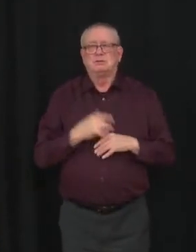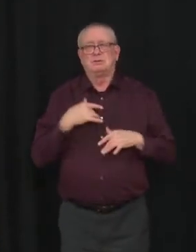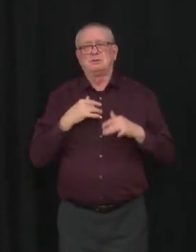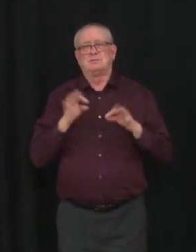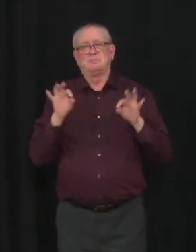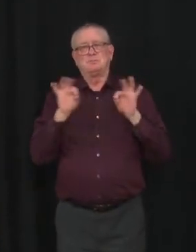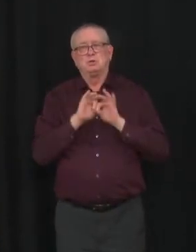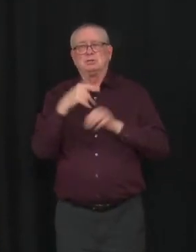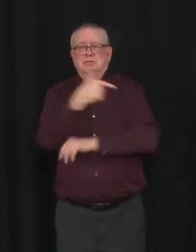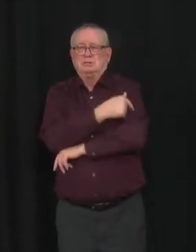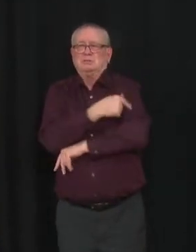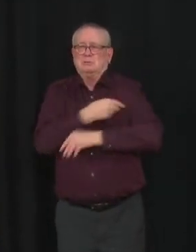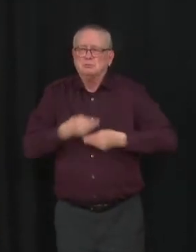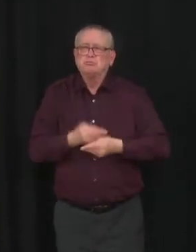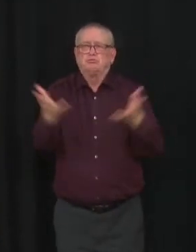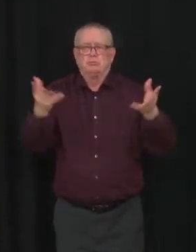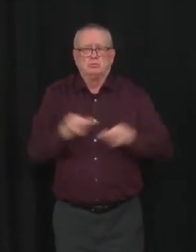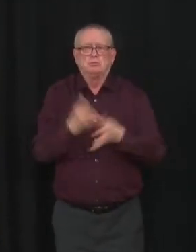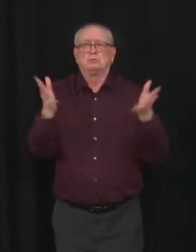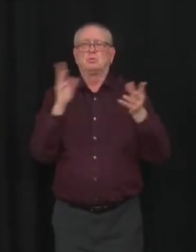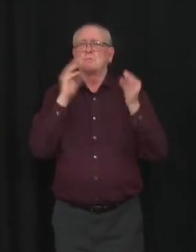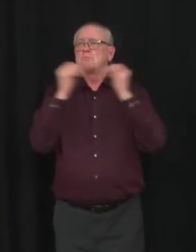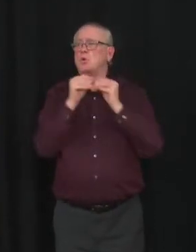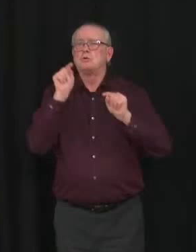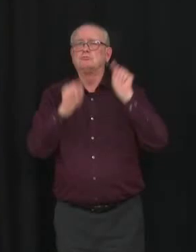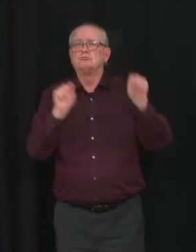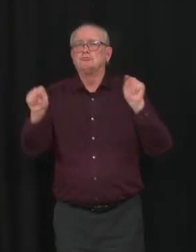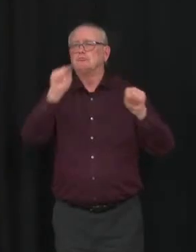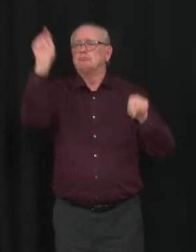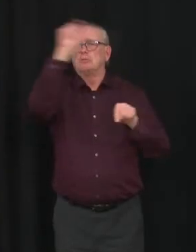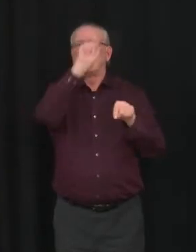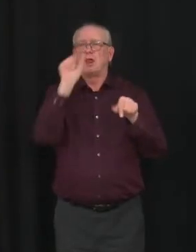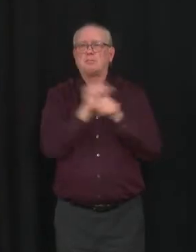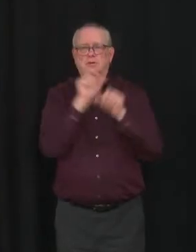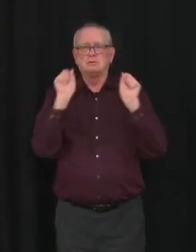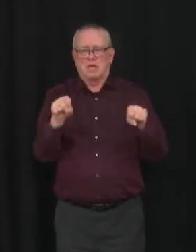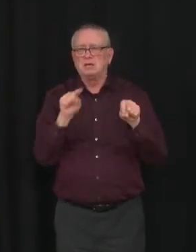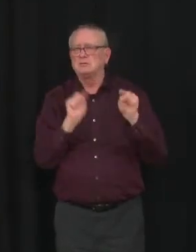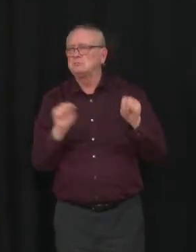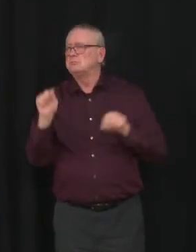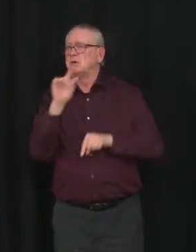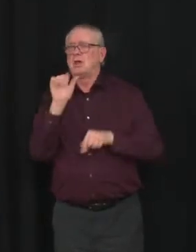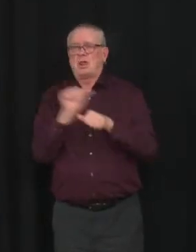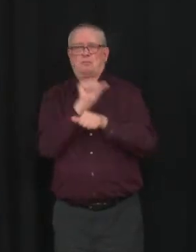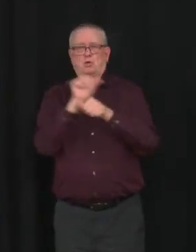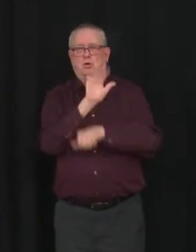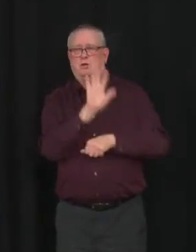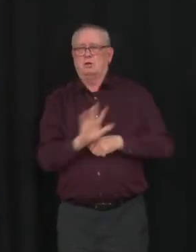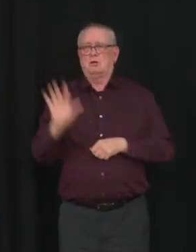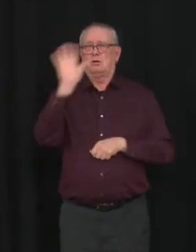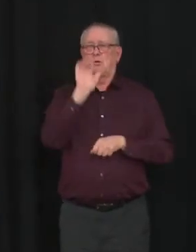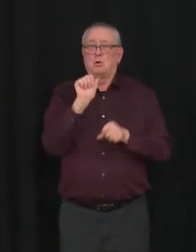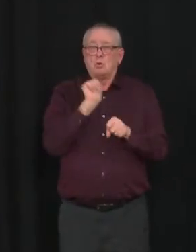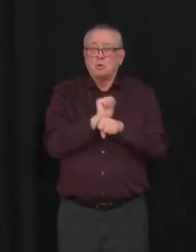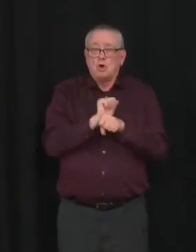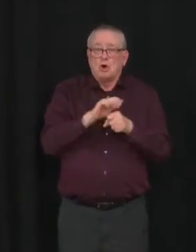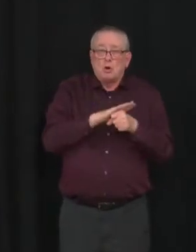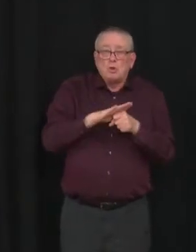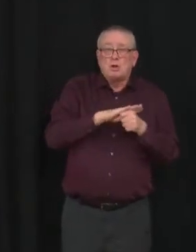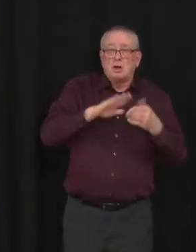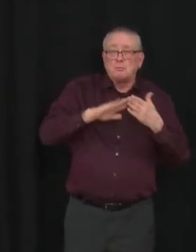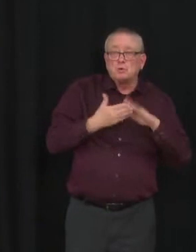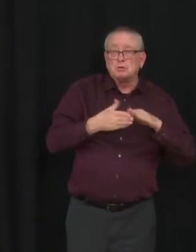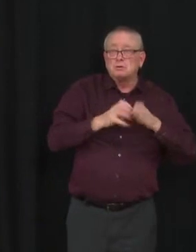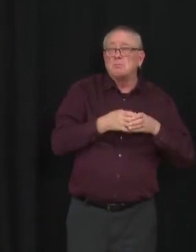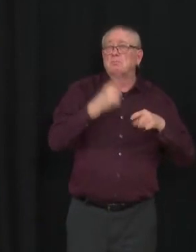of sites available to administer vaccines across the province and working with both local community groups and large employers